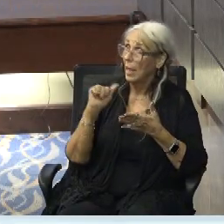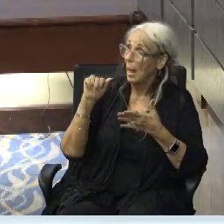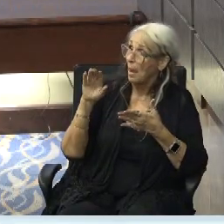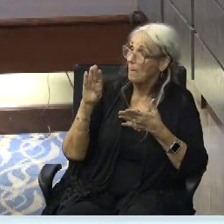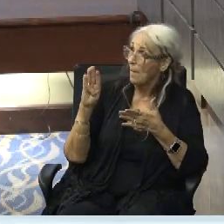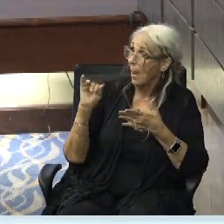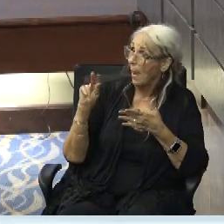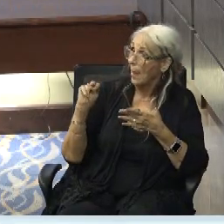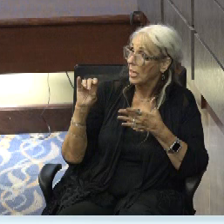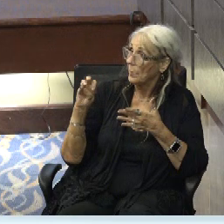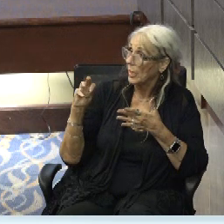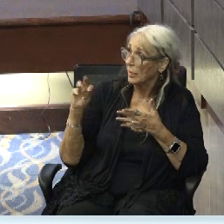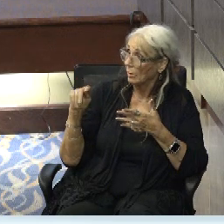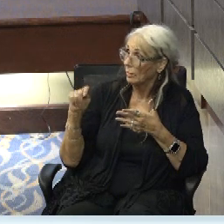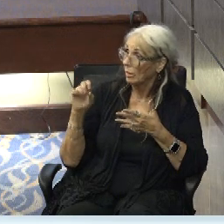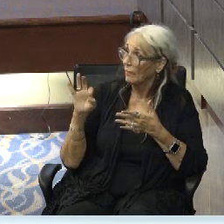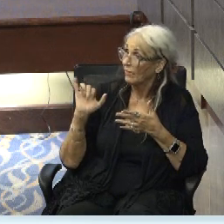street,